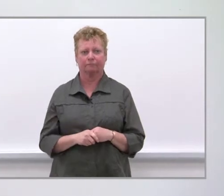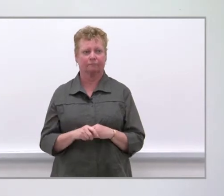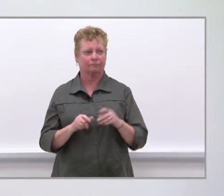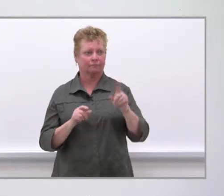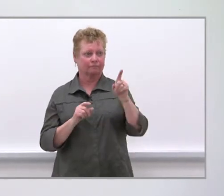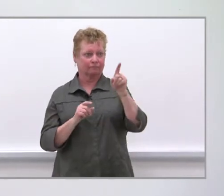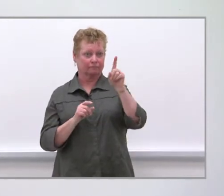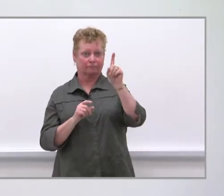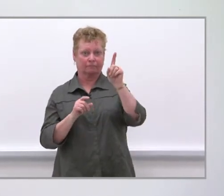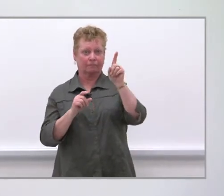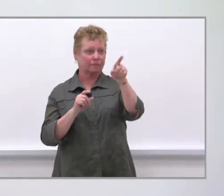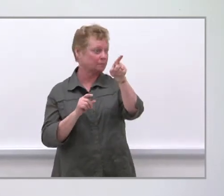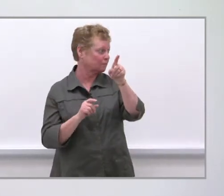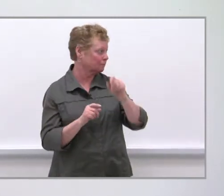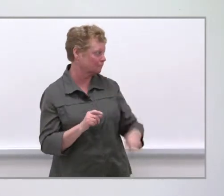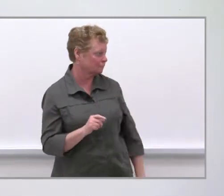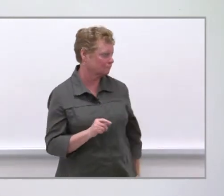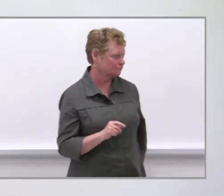Ryan?